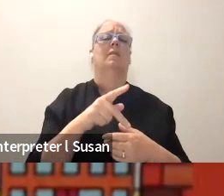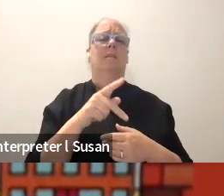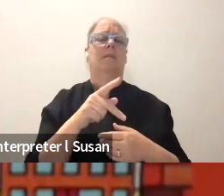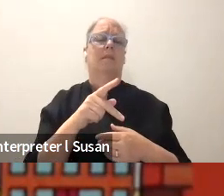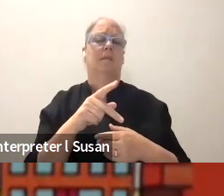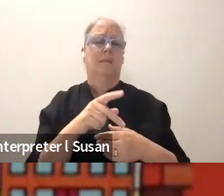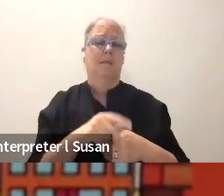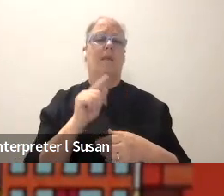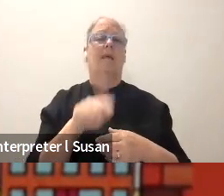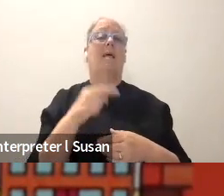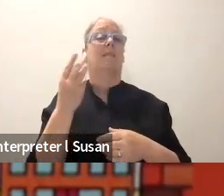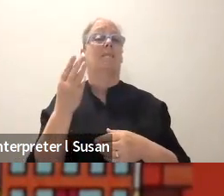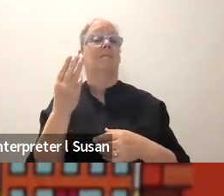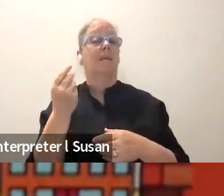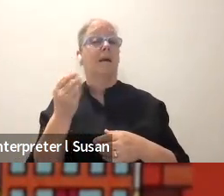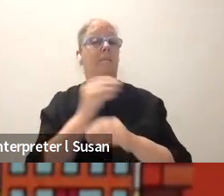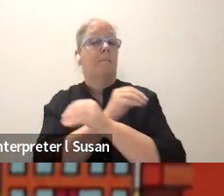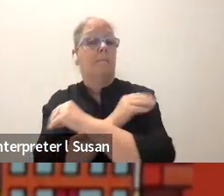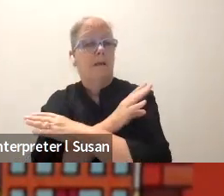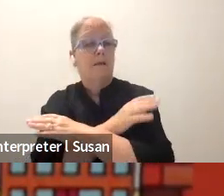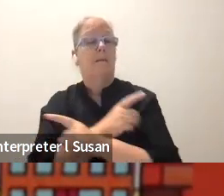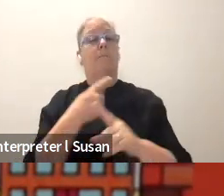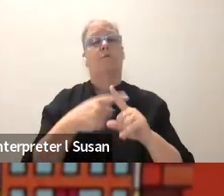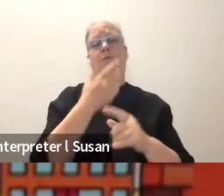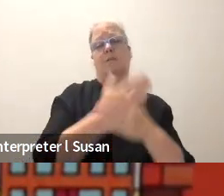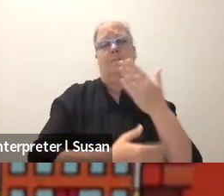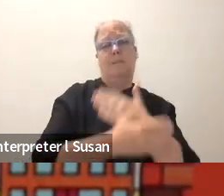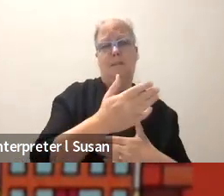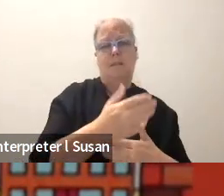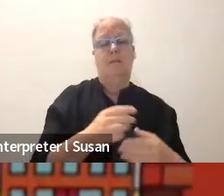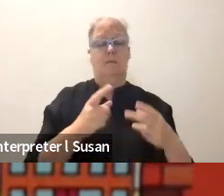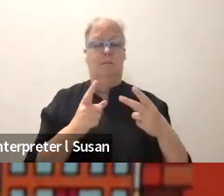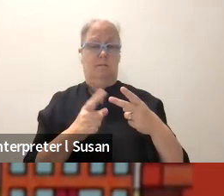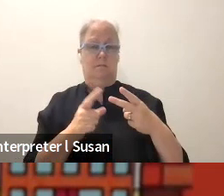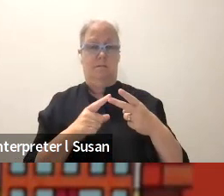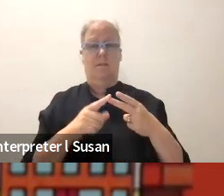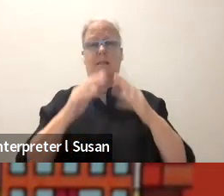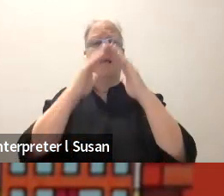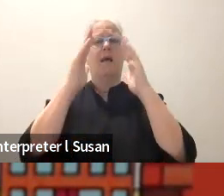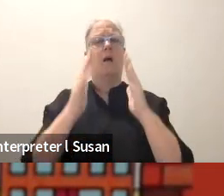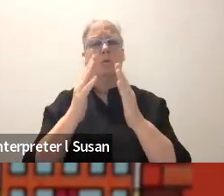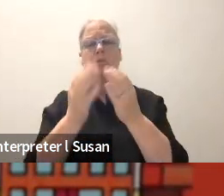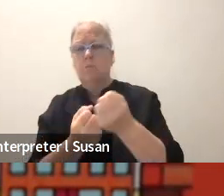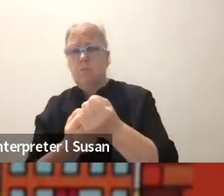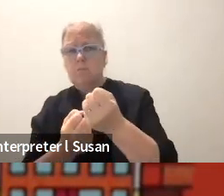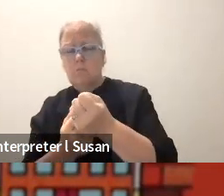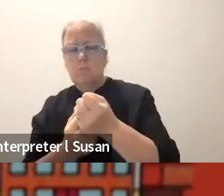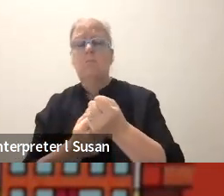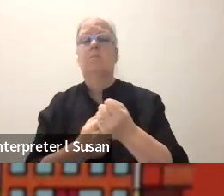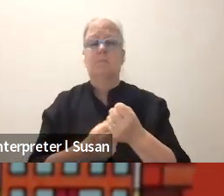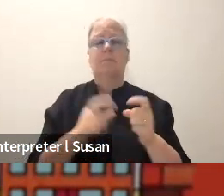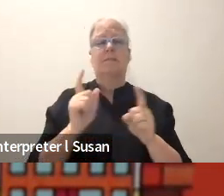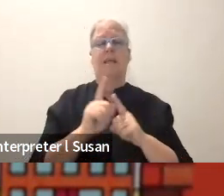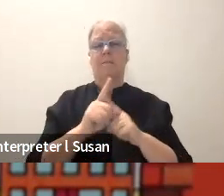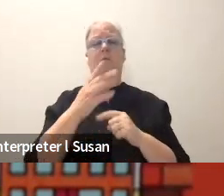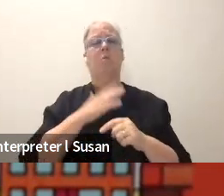empowerment programs for disability as one. 2. Housing assistance scheme for retrofitting for